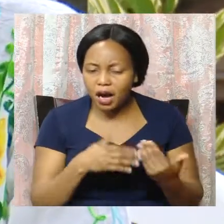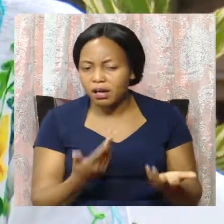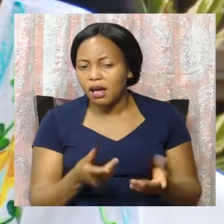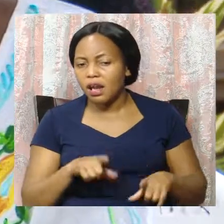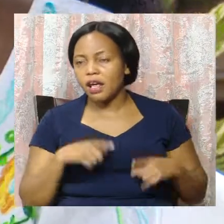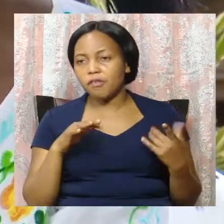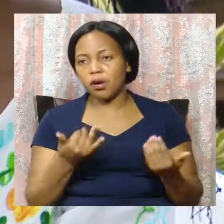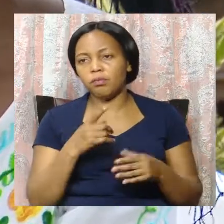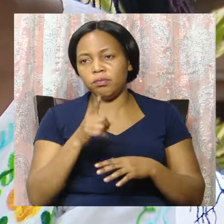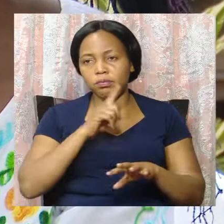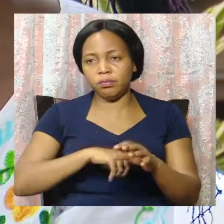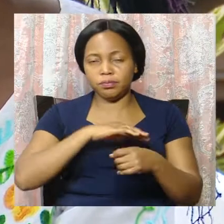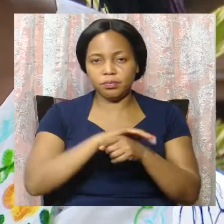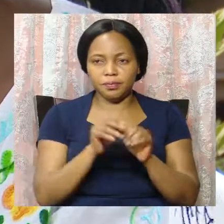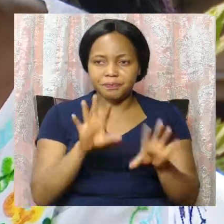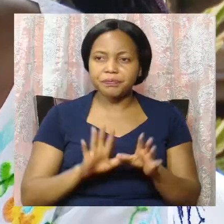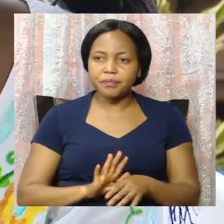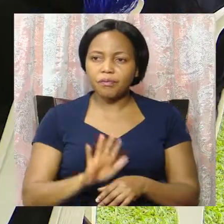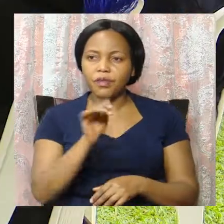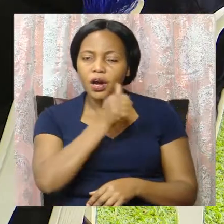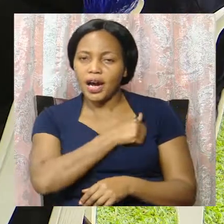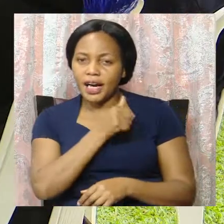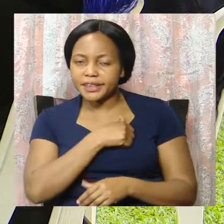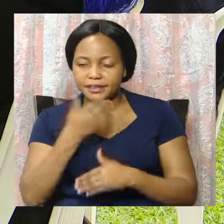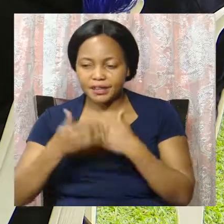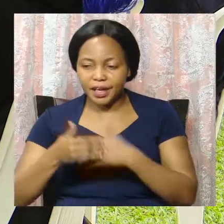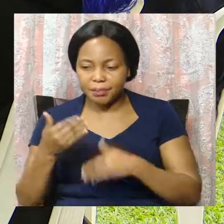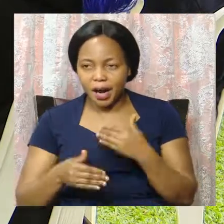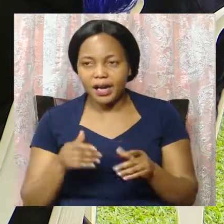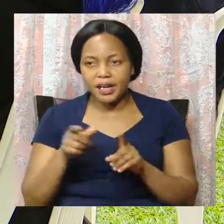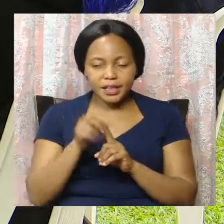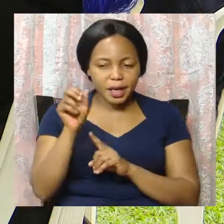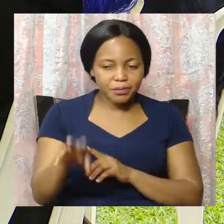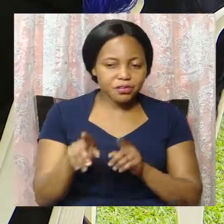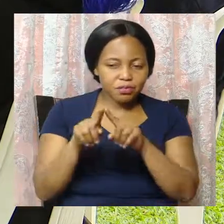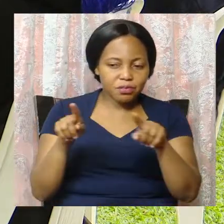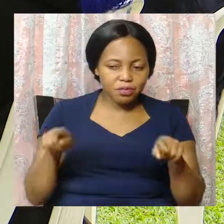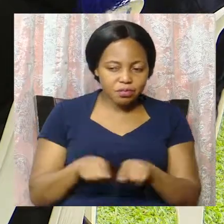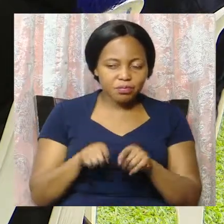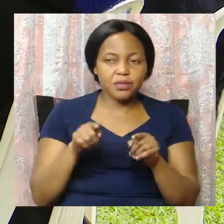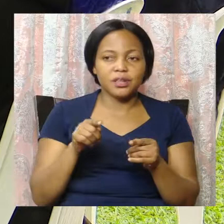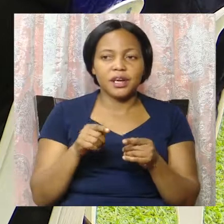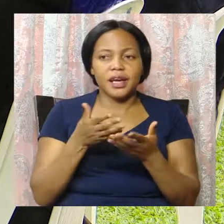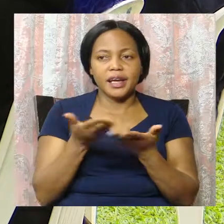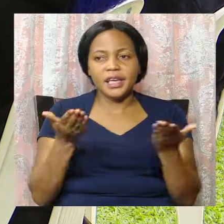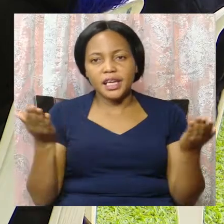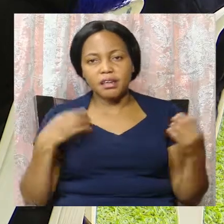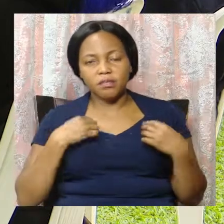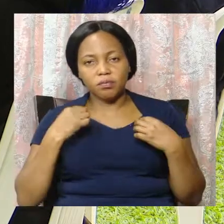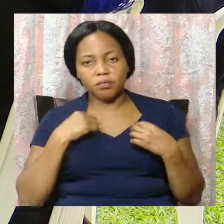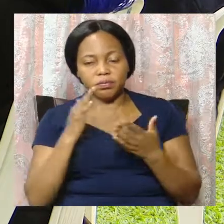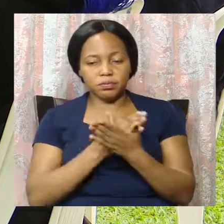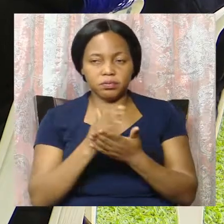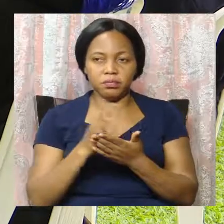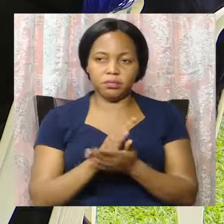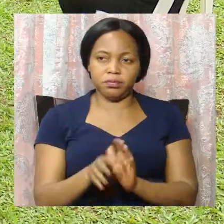how your neighbor lived through it, how your auntie's neighbor in the Muzigo lived through it. So can we share that? Do we